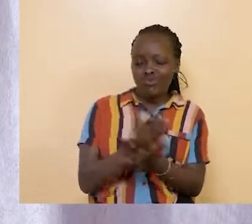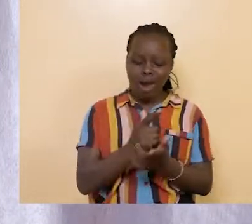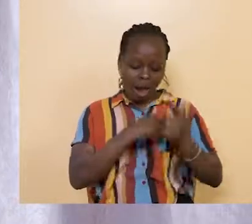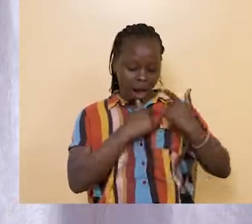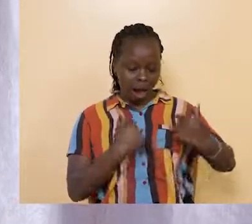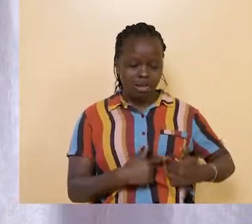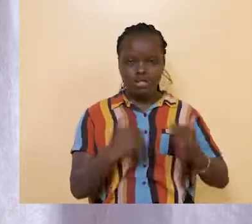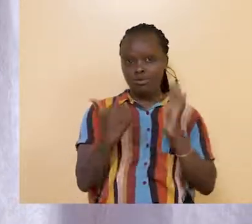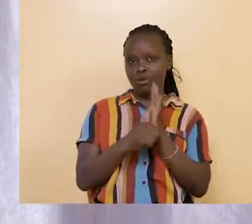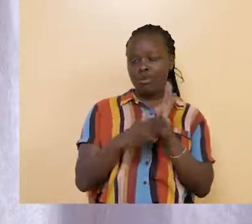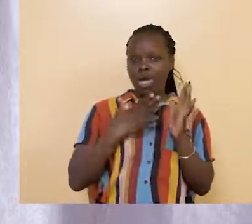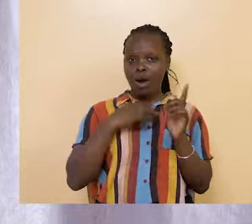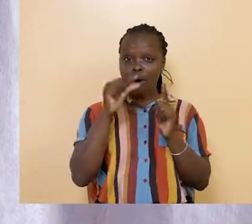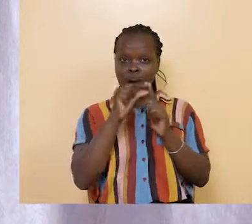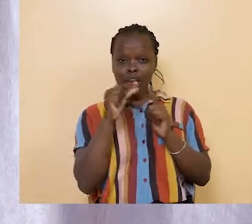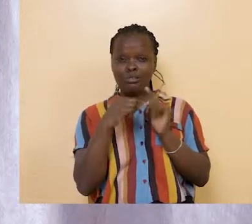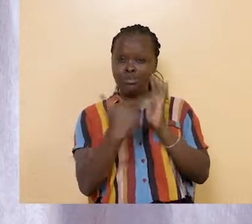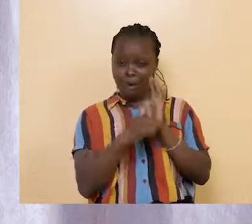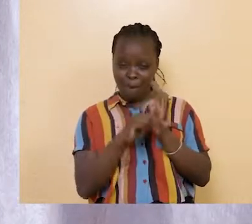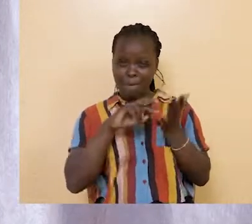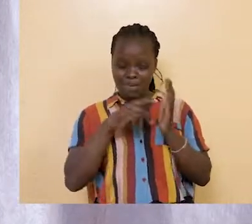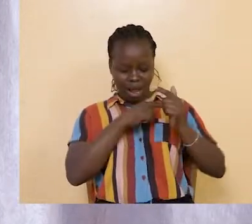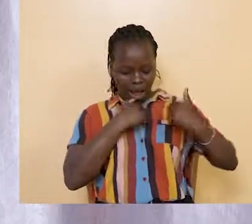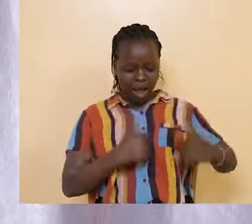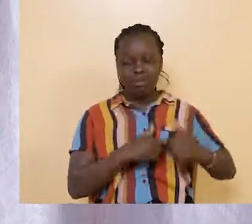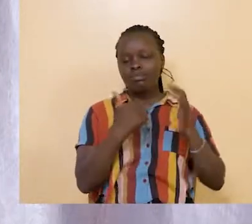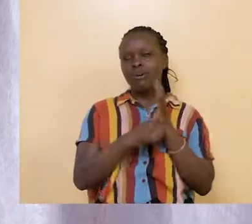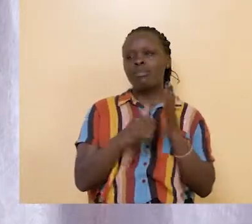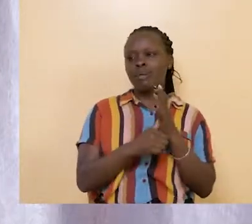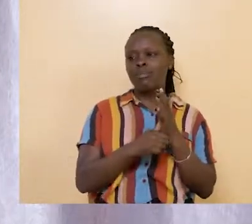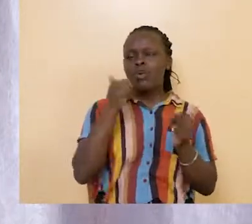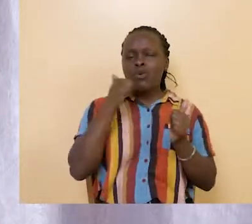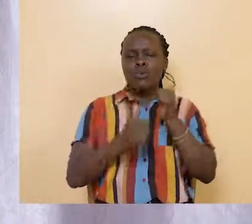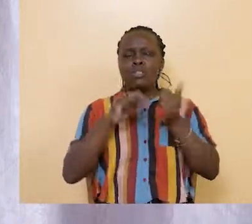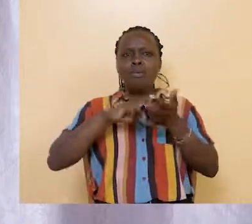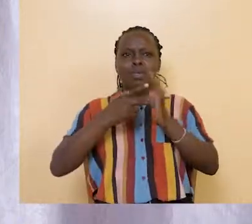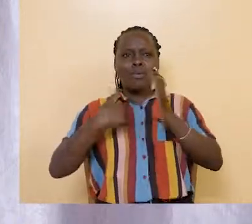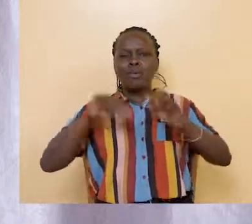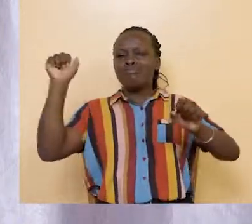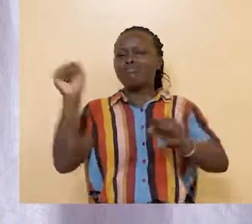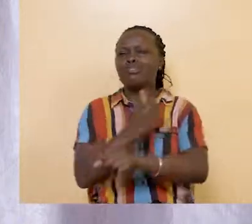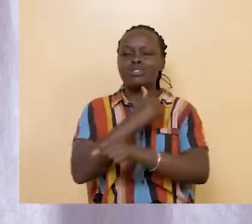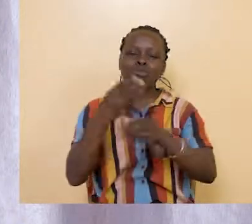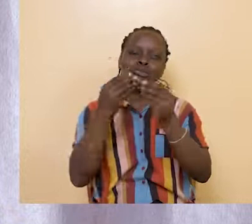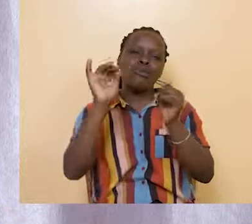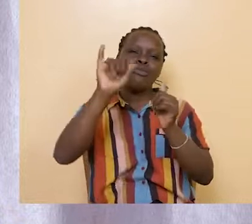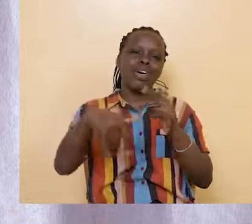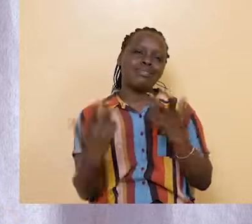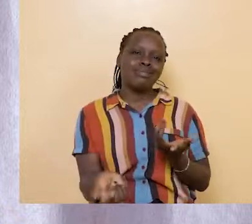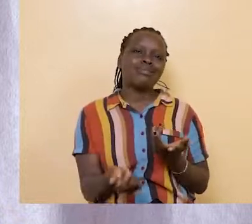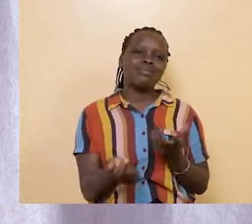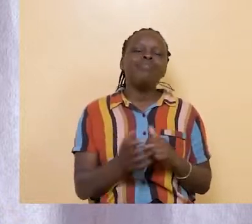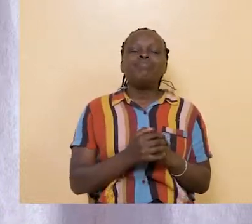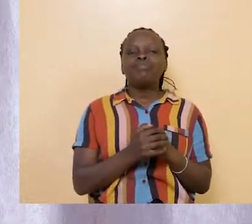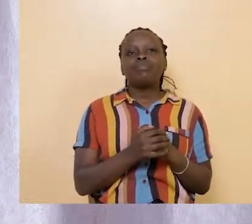Our word problem is a heart problem that is beyond our ability to solve by